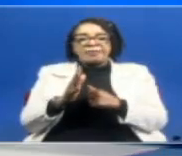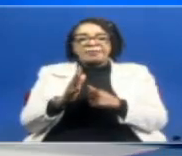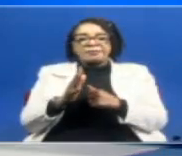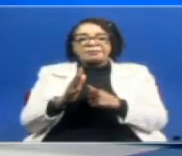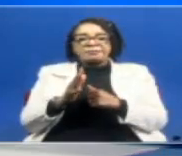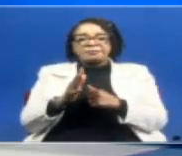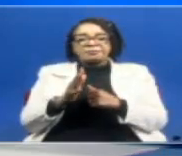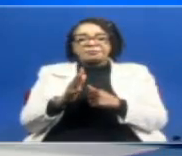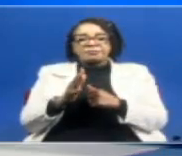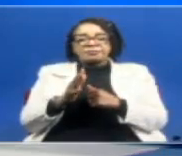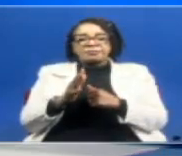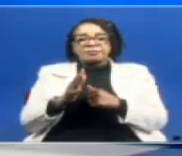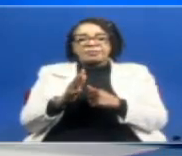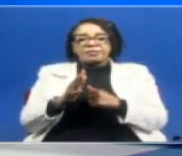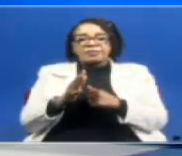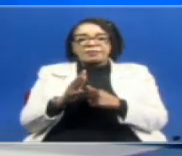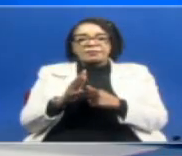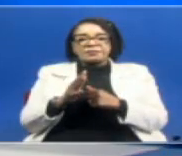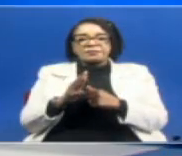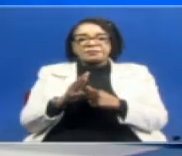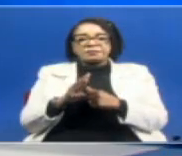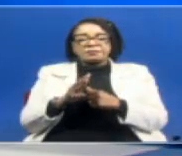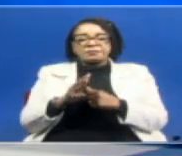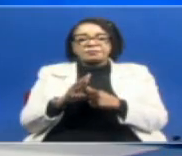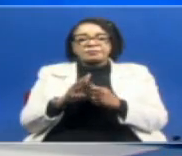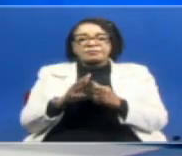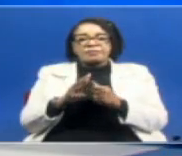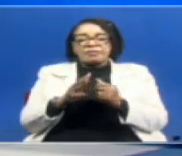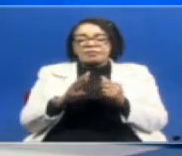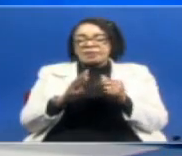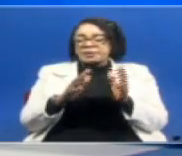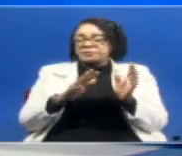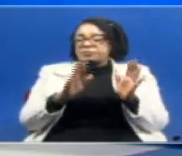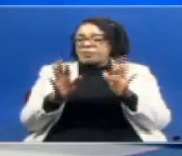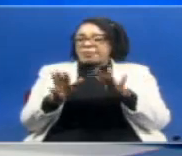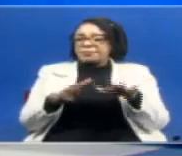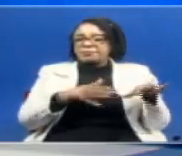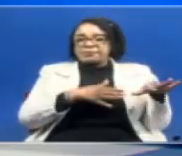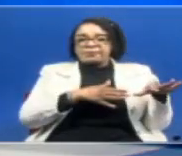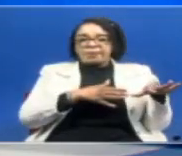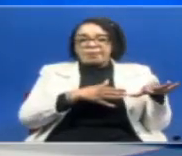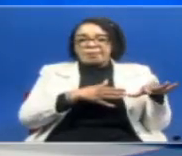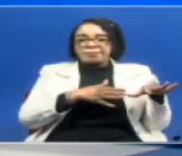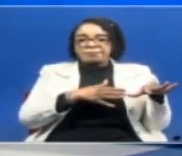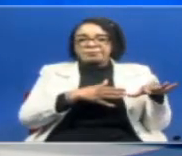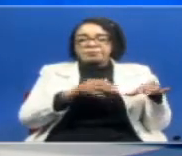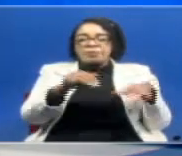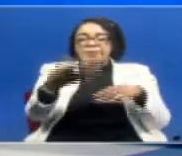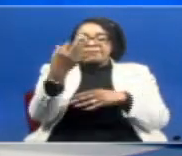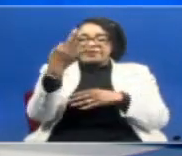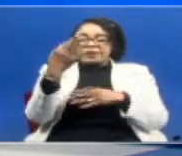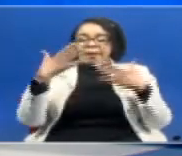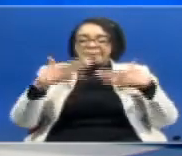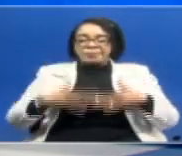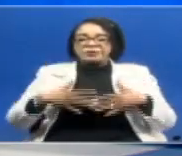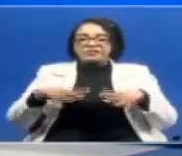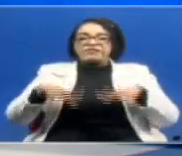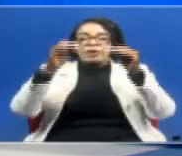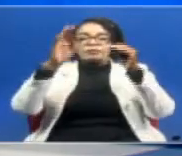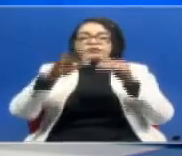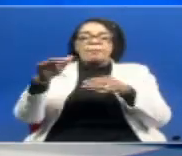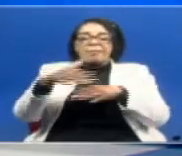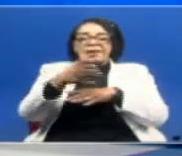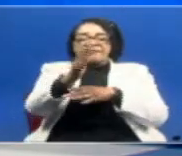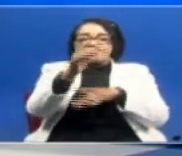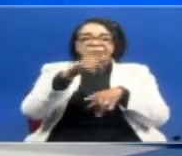And away from politics, three bodies have been retrieved from River Ramisi Bridge in Kwale County after they were